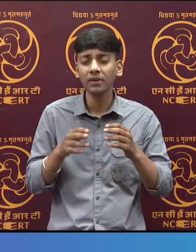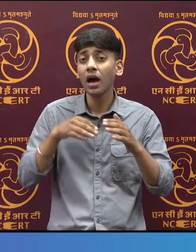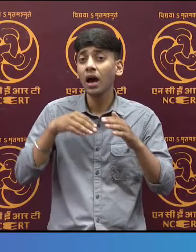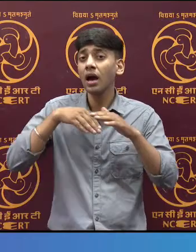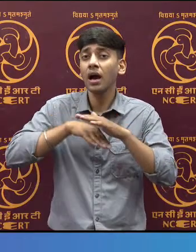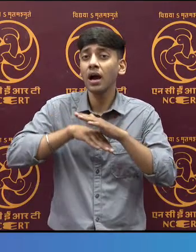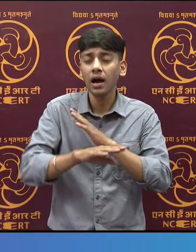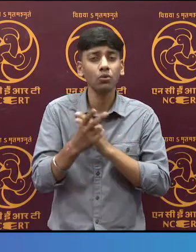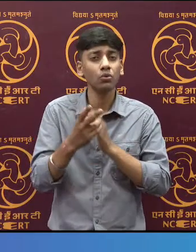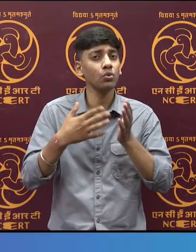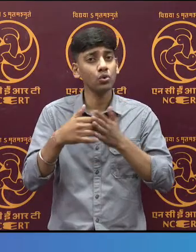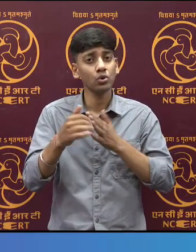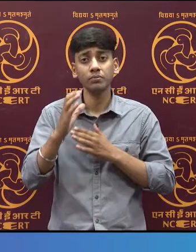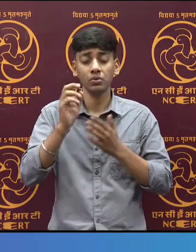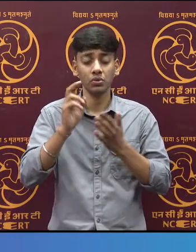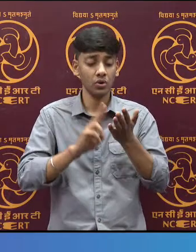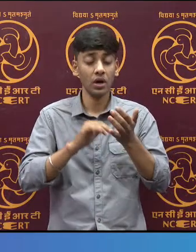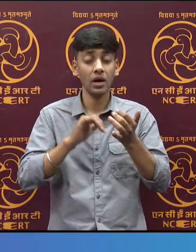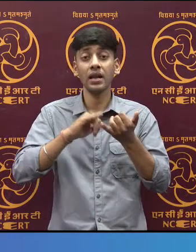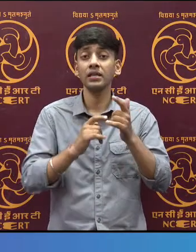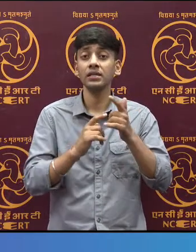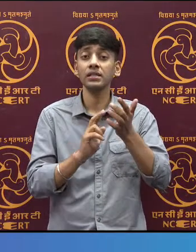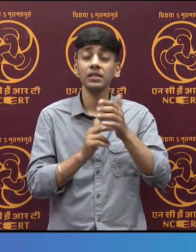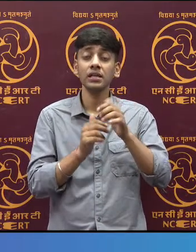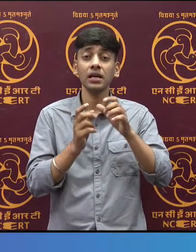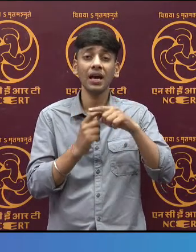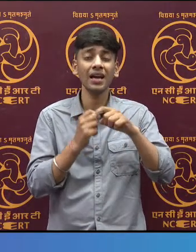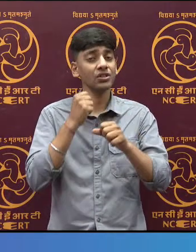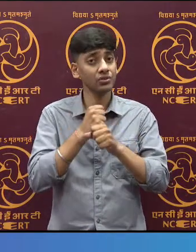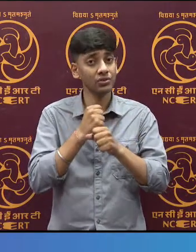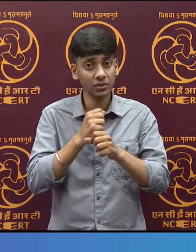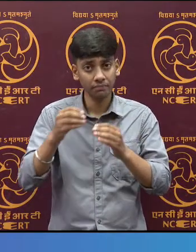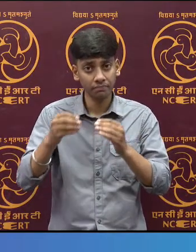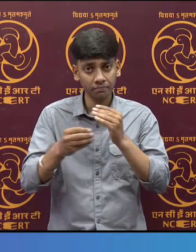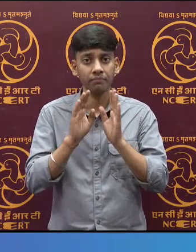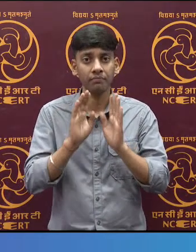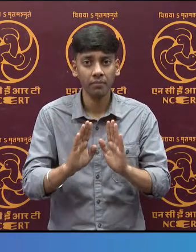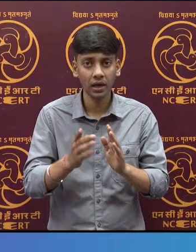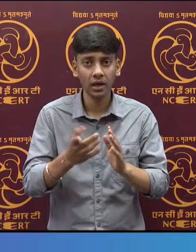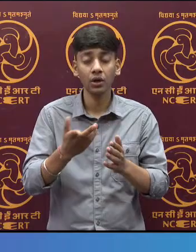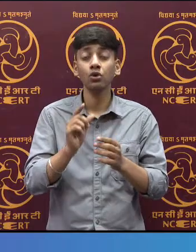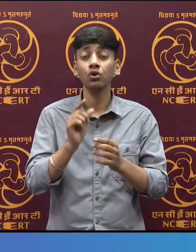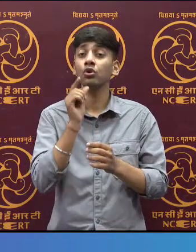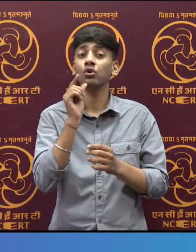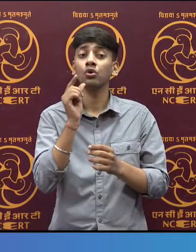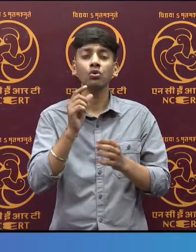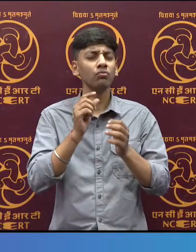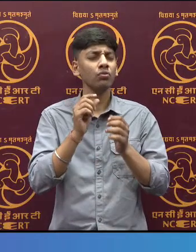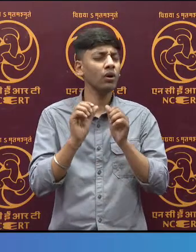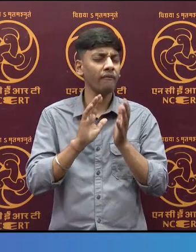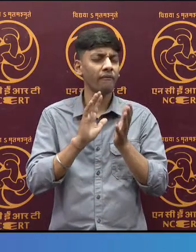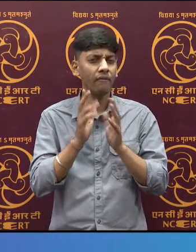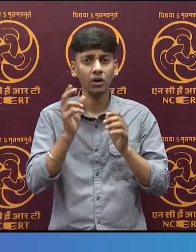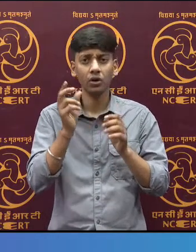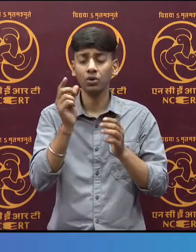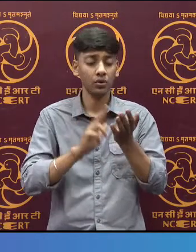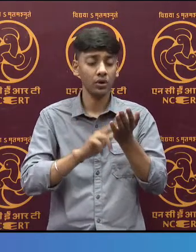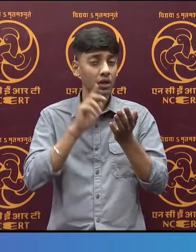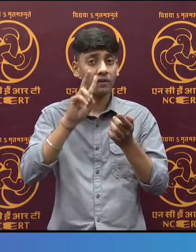a constant which is capital G, and which is known as universal gravitational constant. This we already